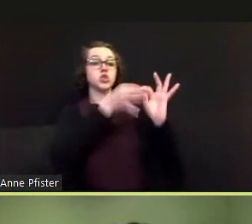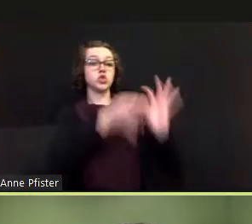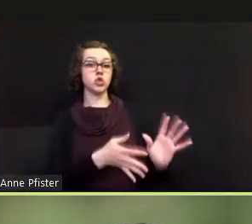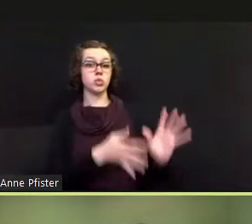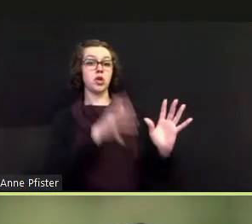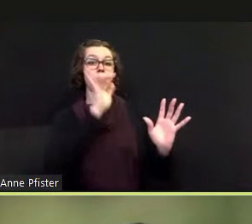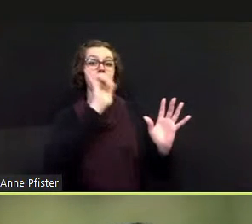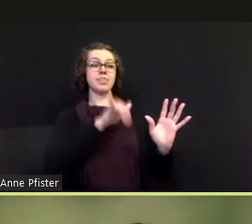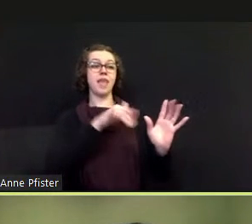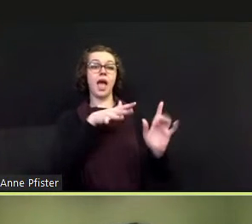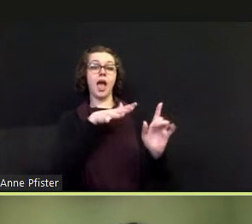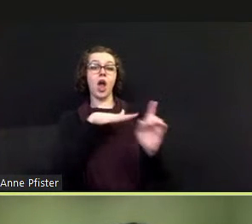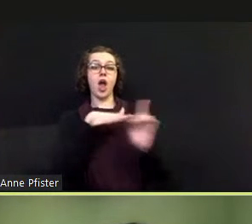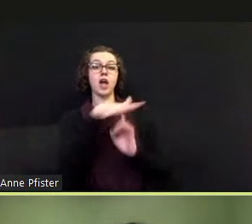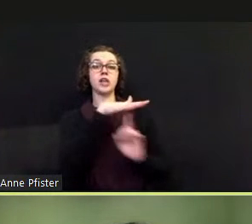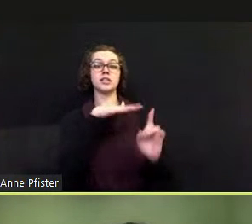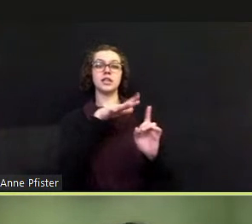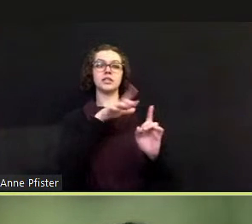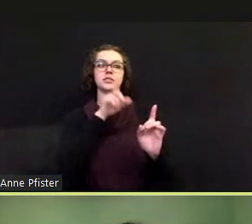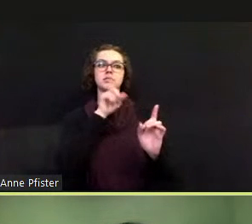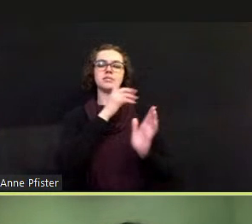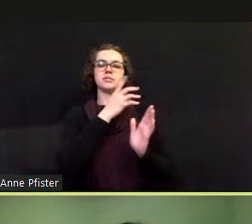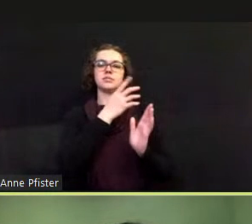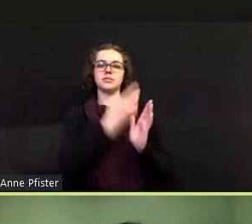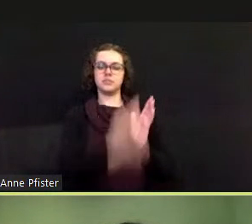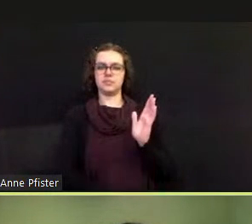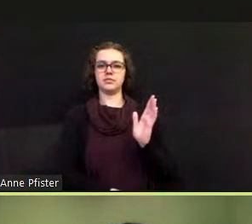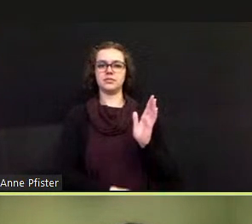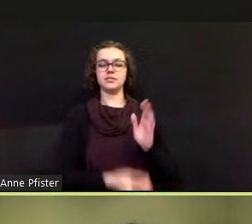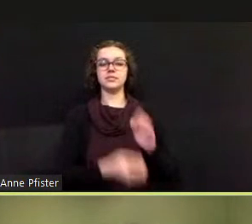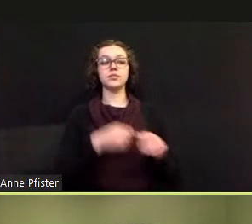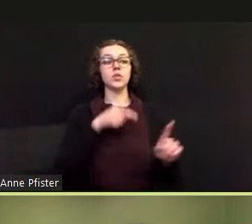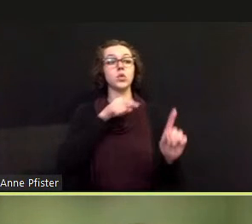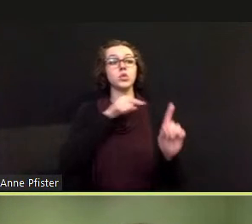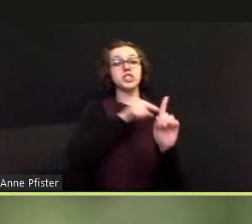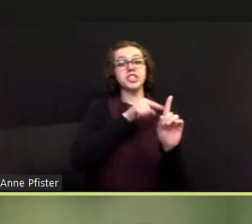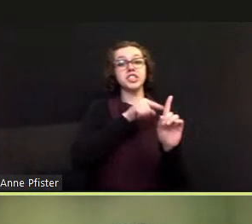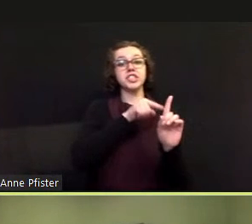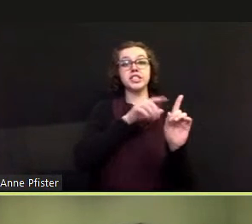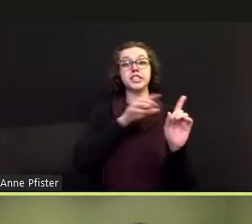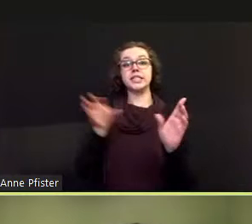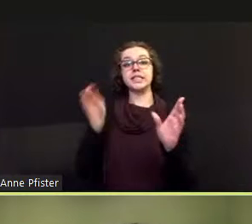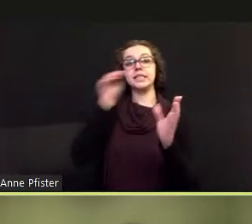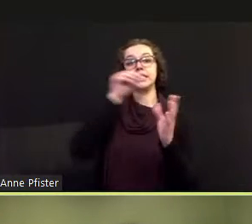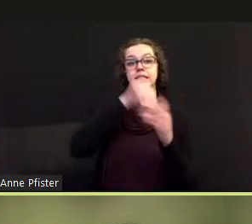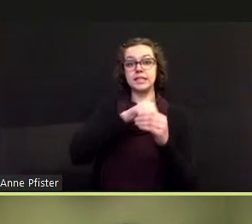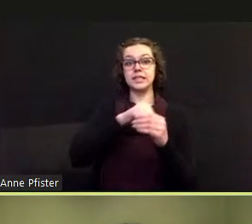context was most salient. And so when she filled in with the pronoun it,